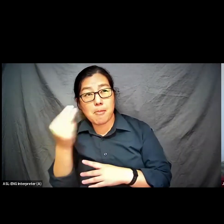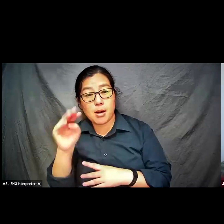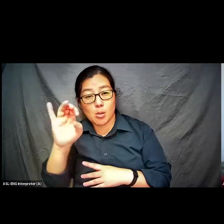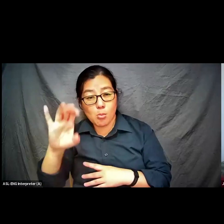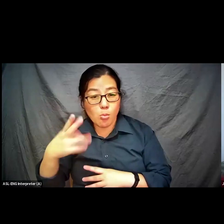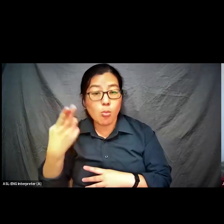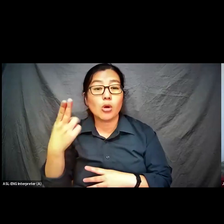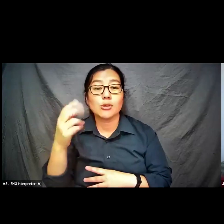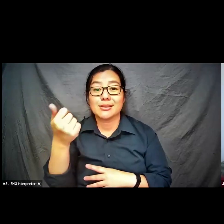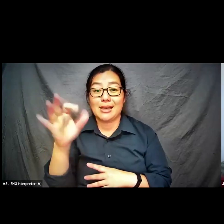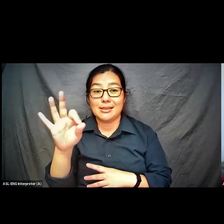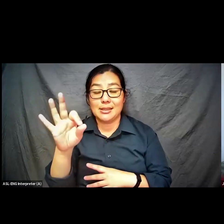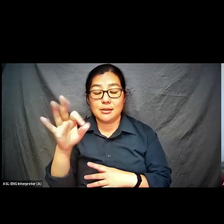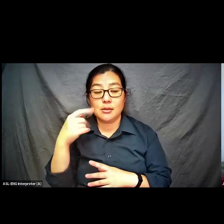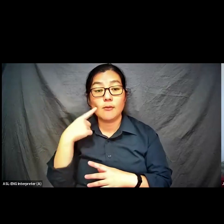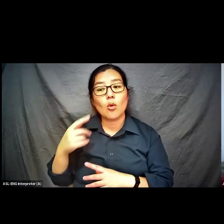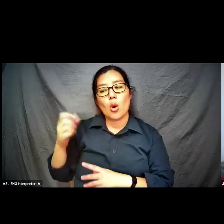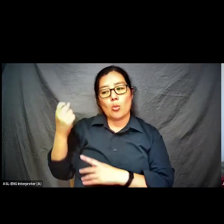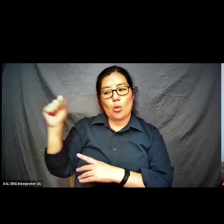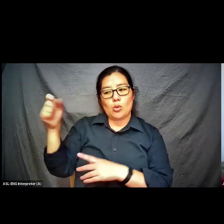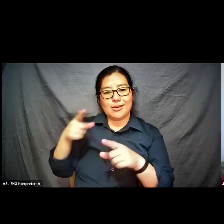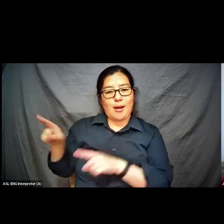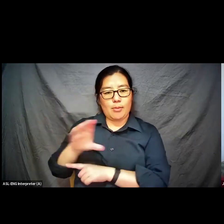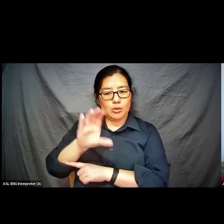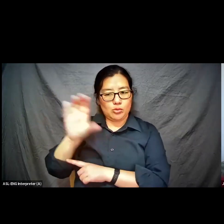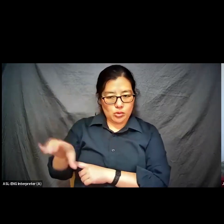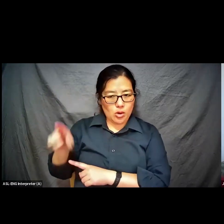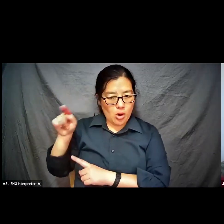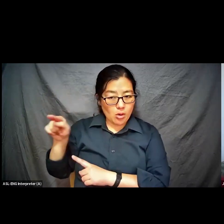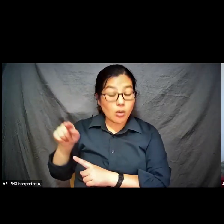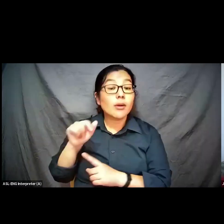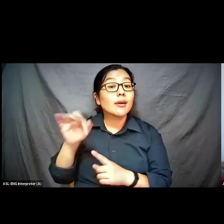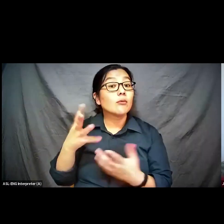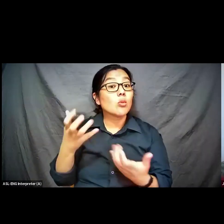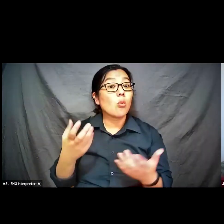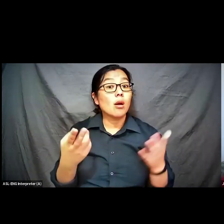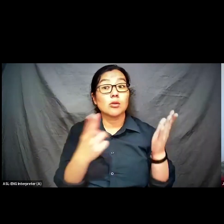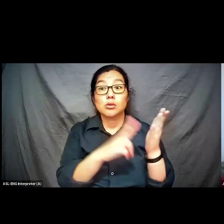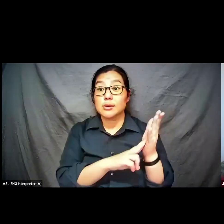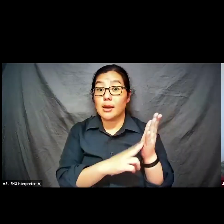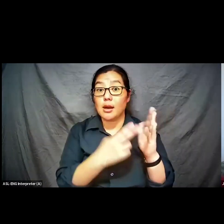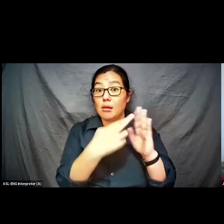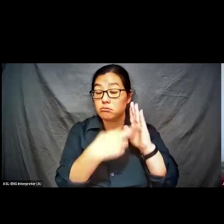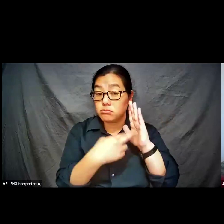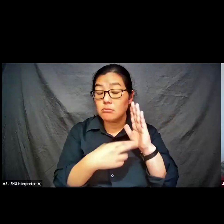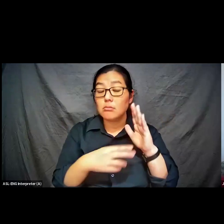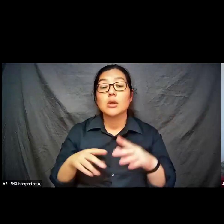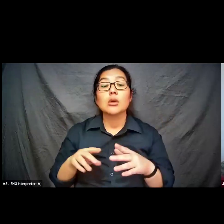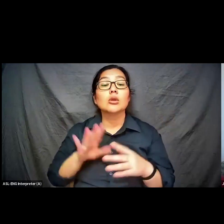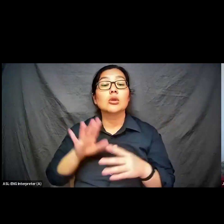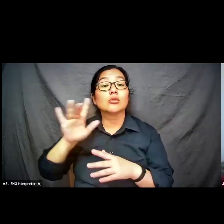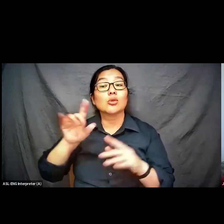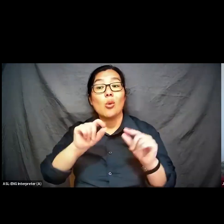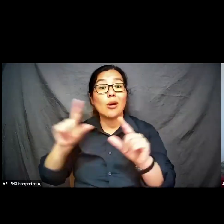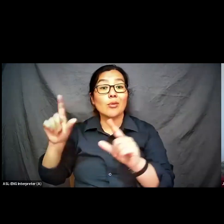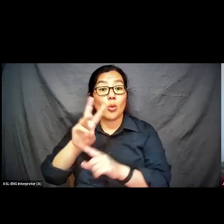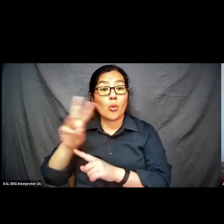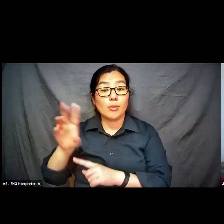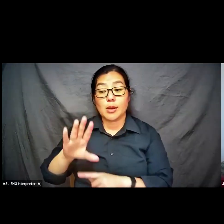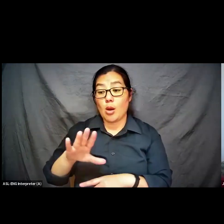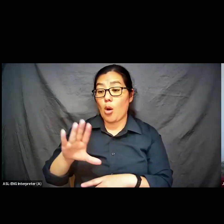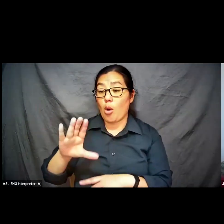image shows a link that goes to screenshots of, it's a Padlet, which